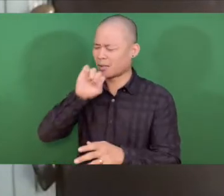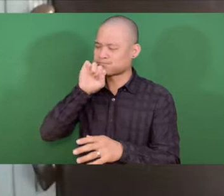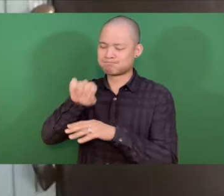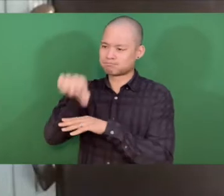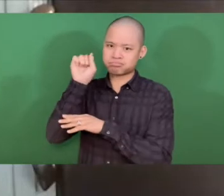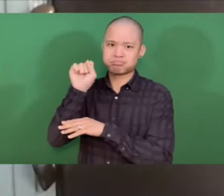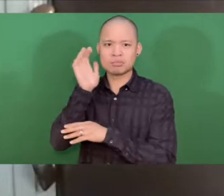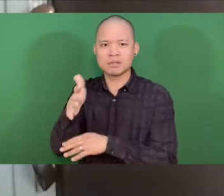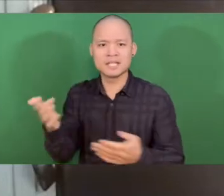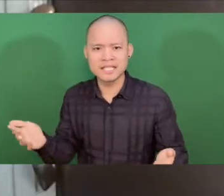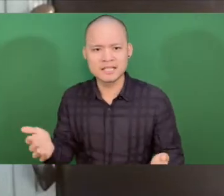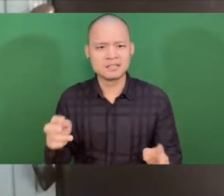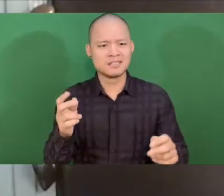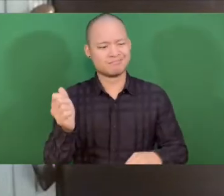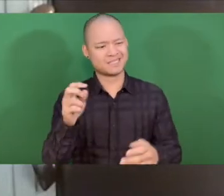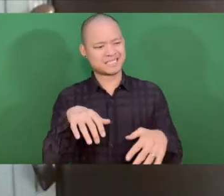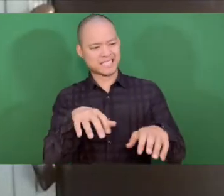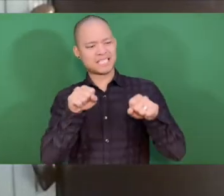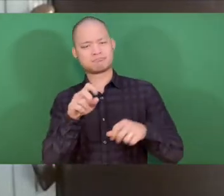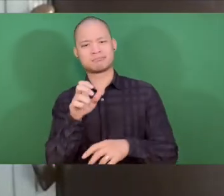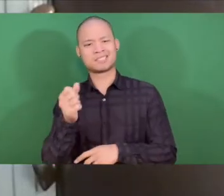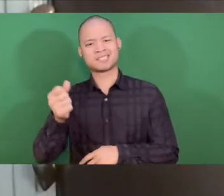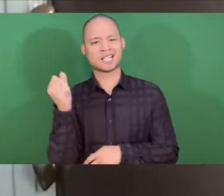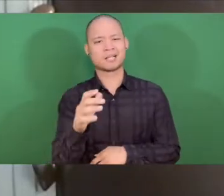a gambler's stance,